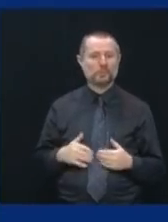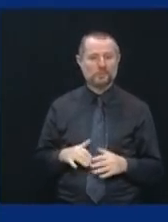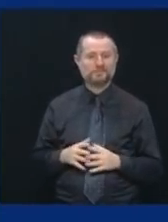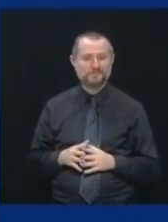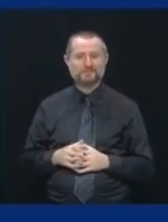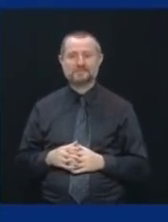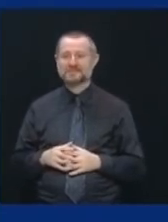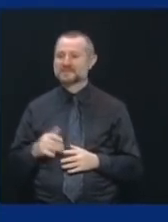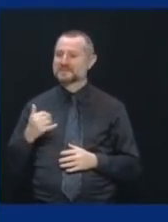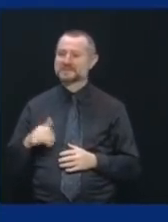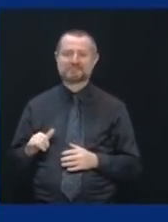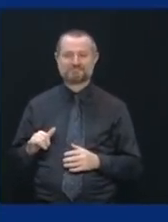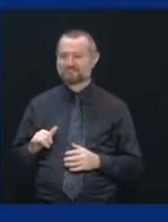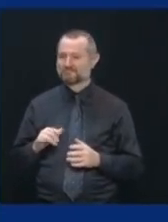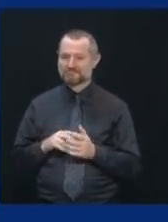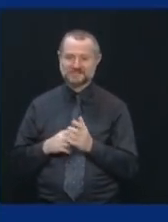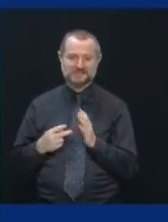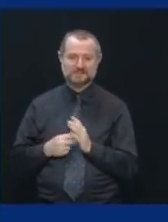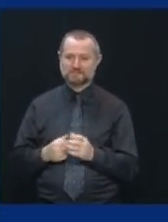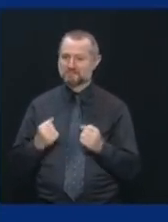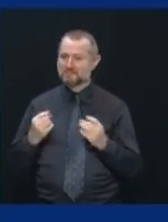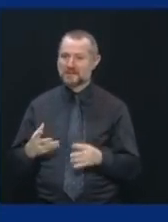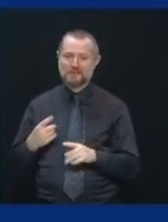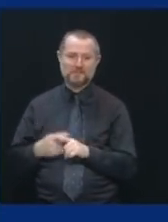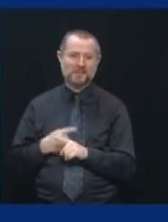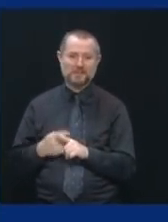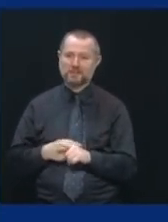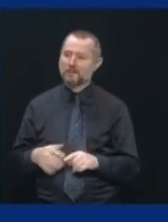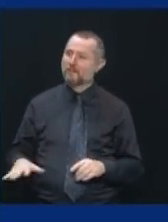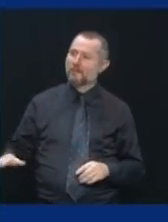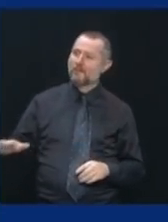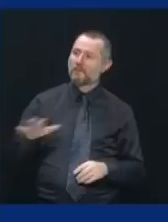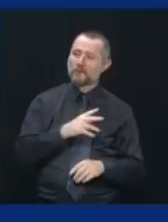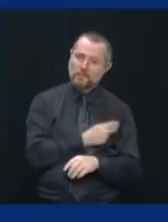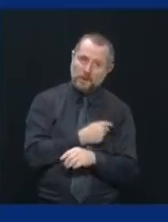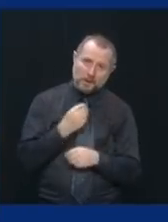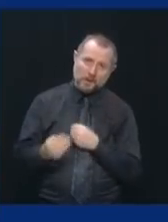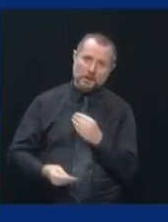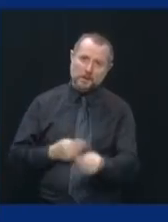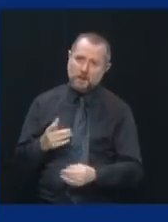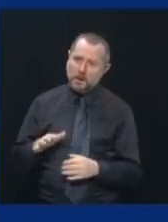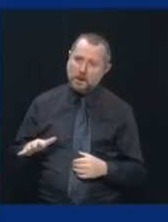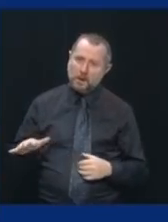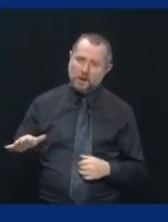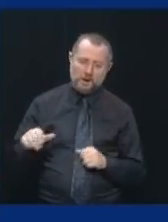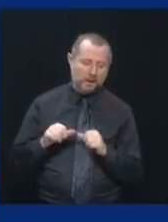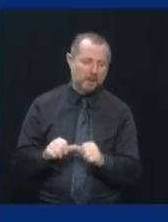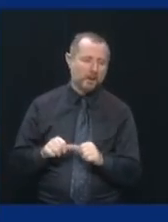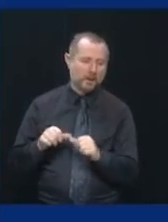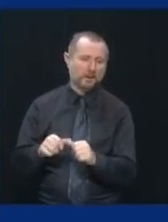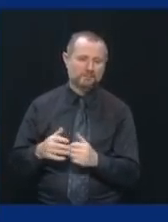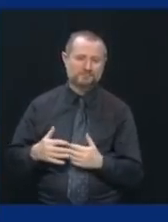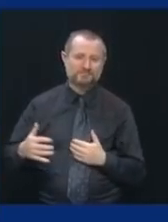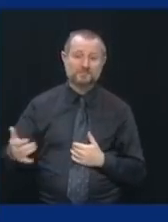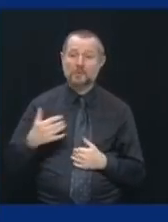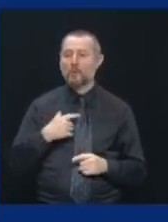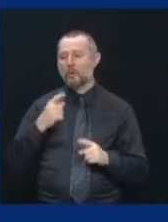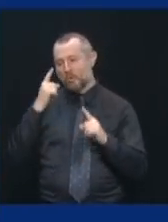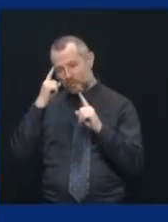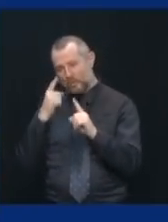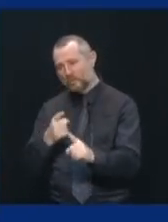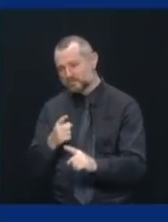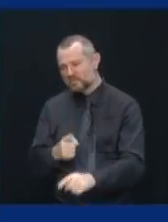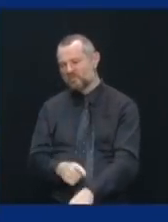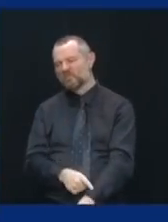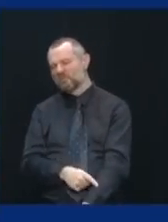still talking about months. So yes, this is going to be a long,